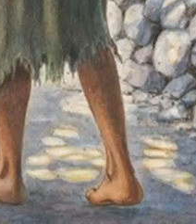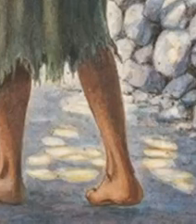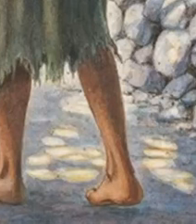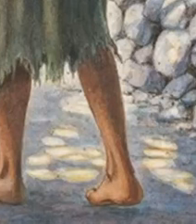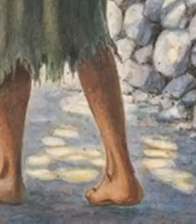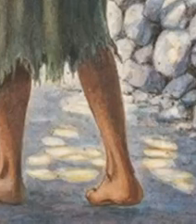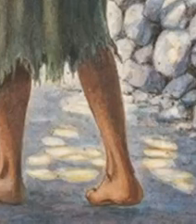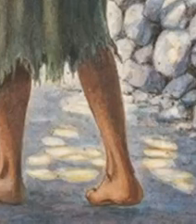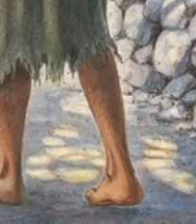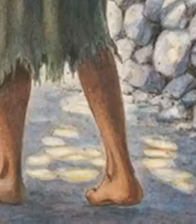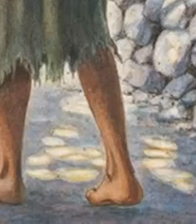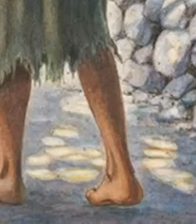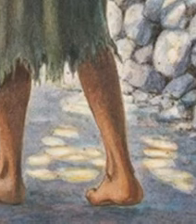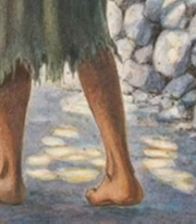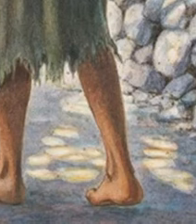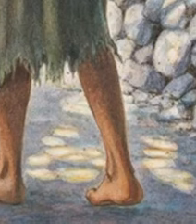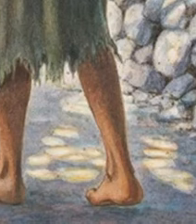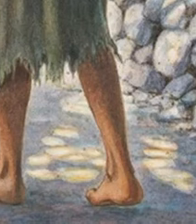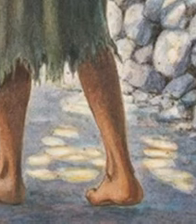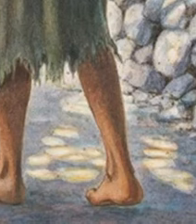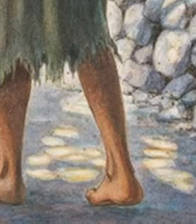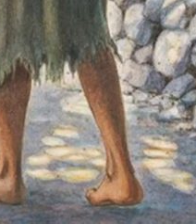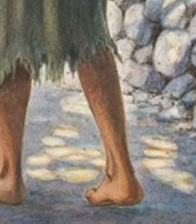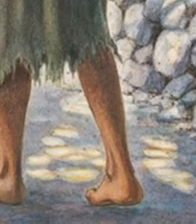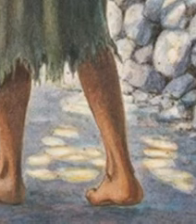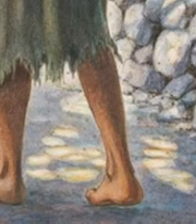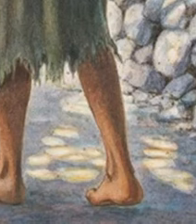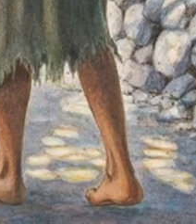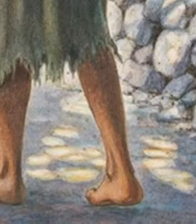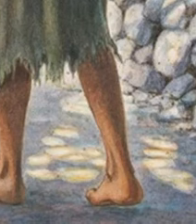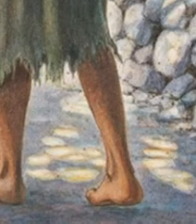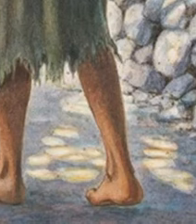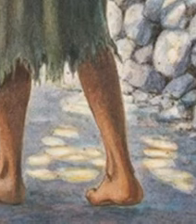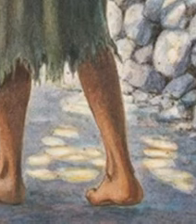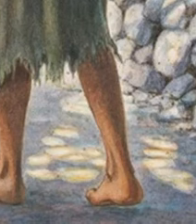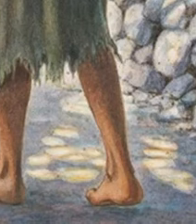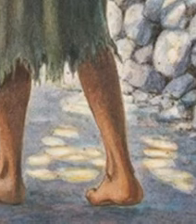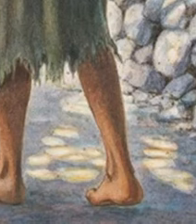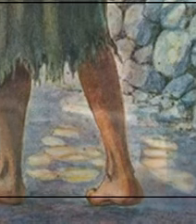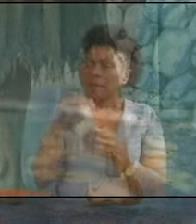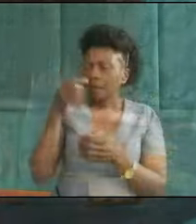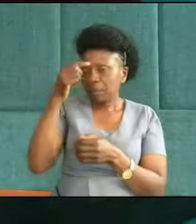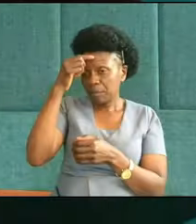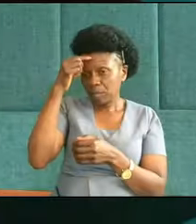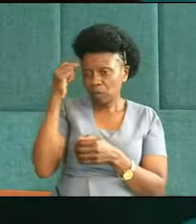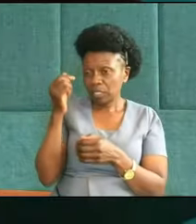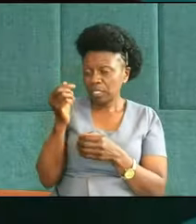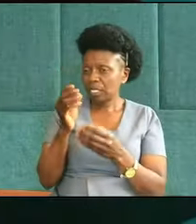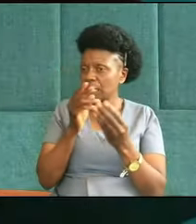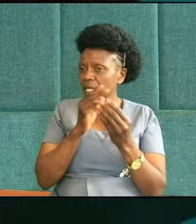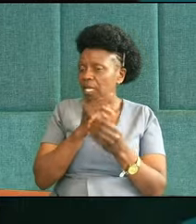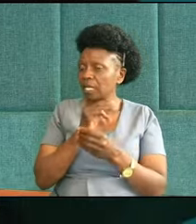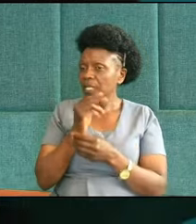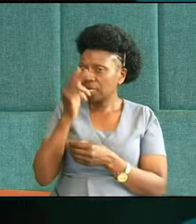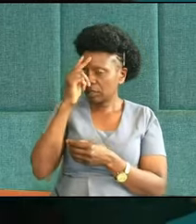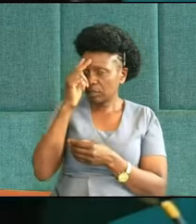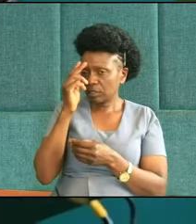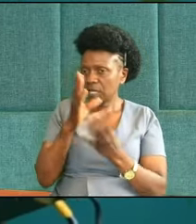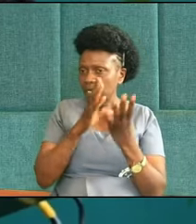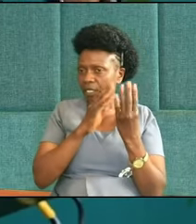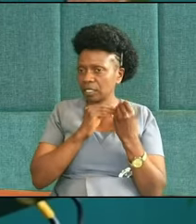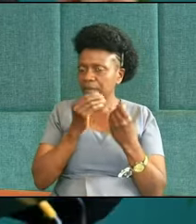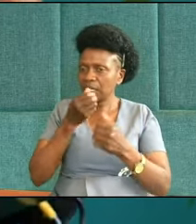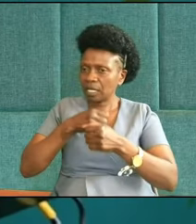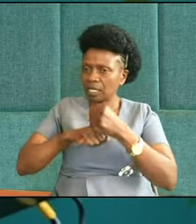ran up to meet him, to welcoming him home. And now when we go to the story of Judah, what do we see? Did Judah really turn around? That